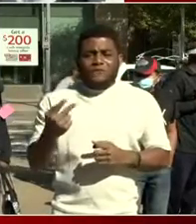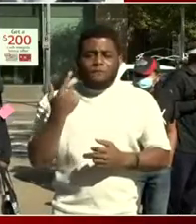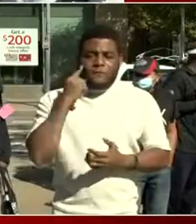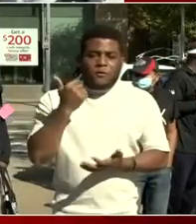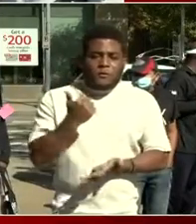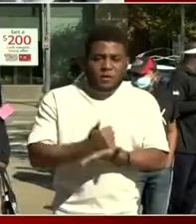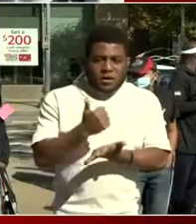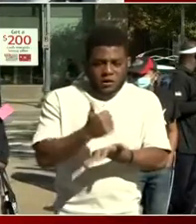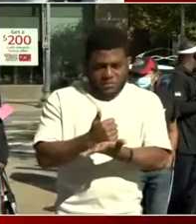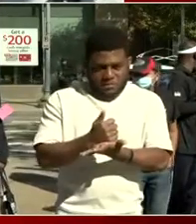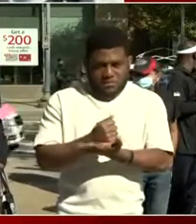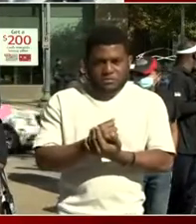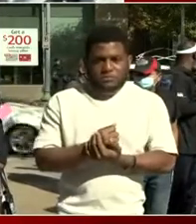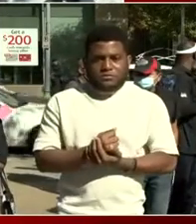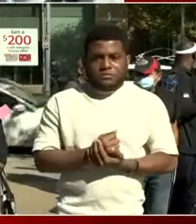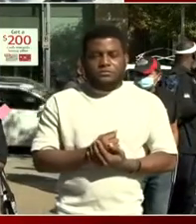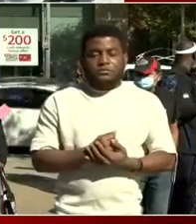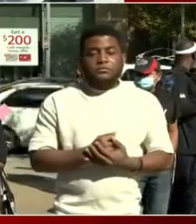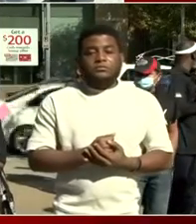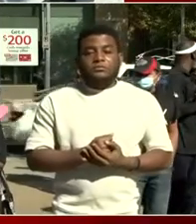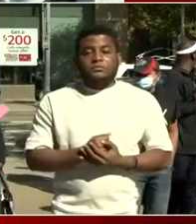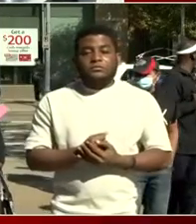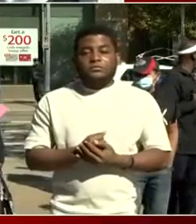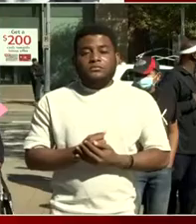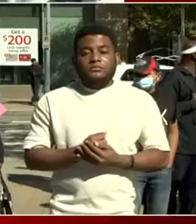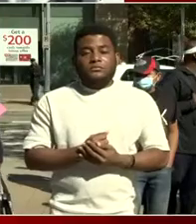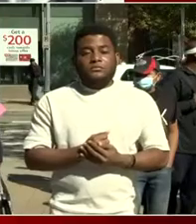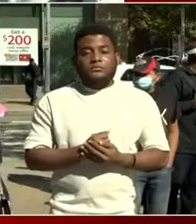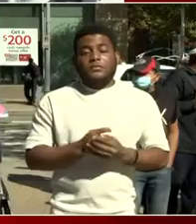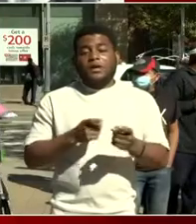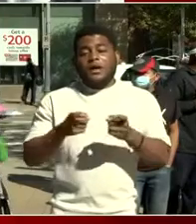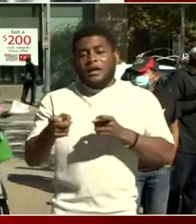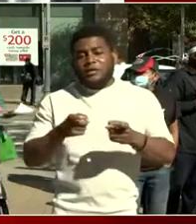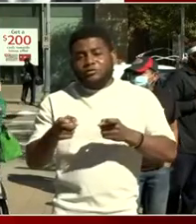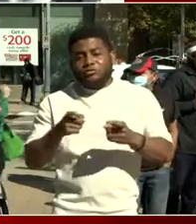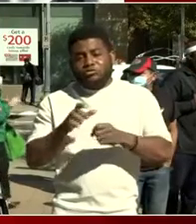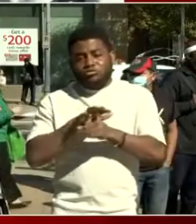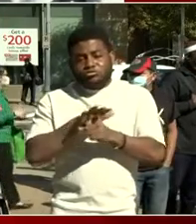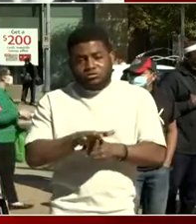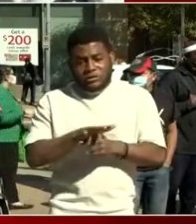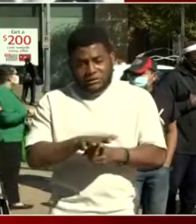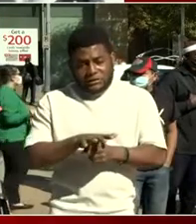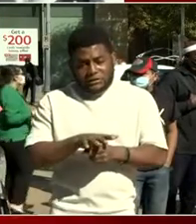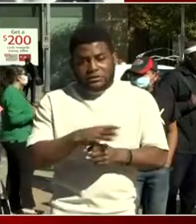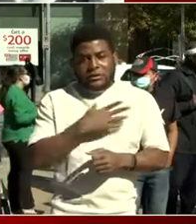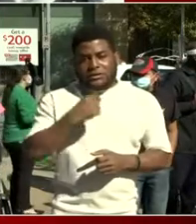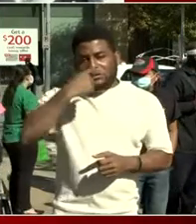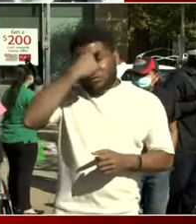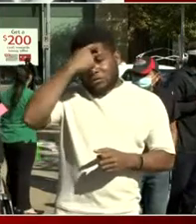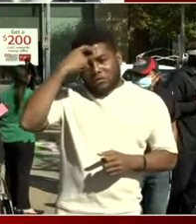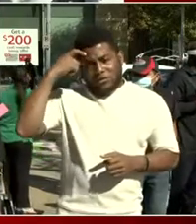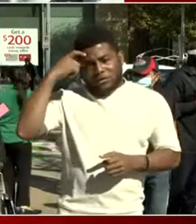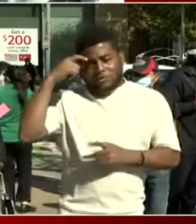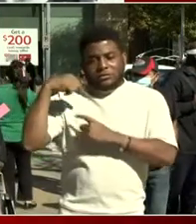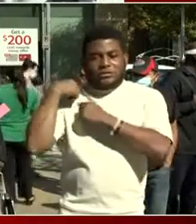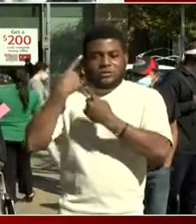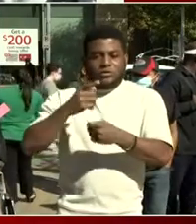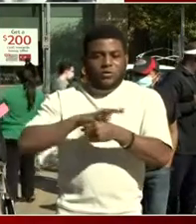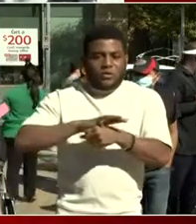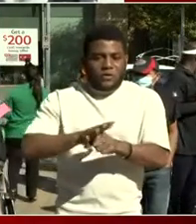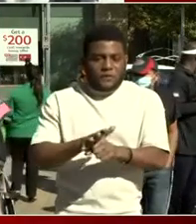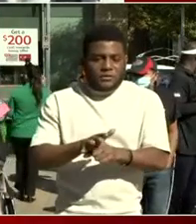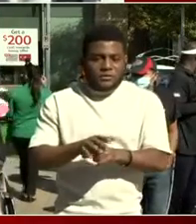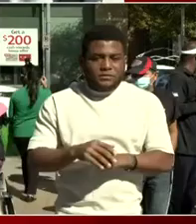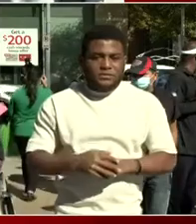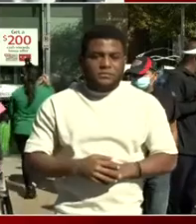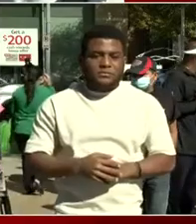with the stress that they've experienced from the pandemic and the trauma that people are experiencing